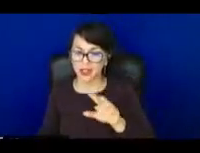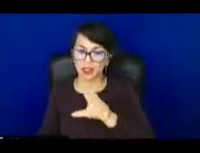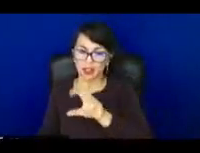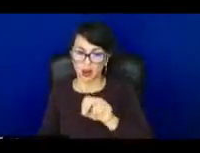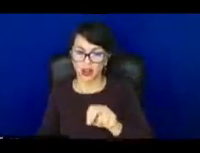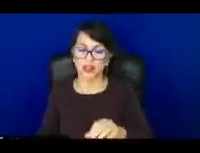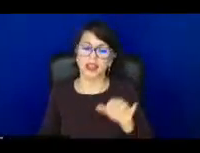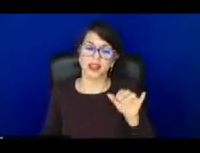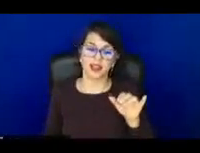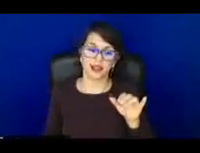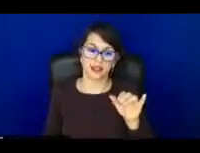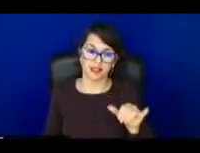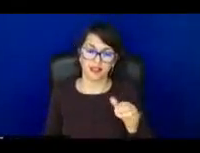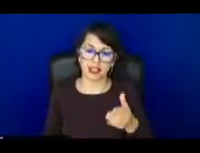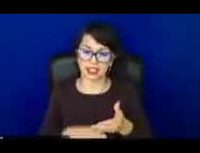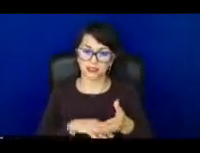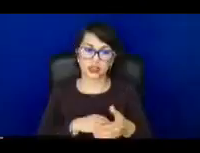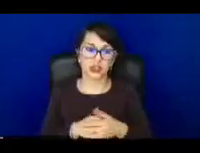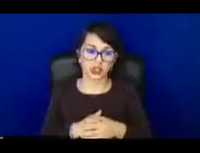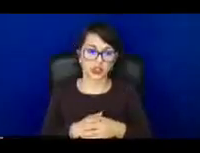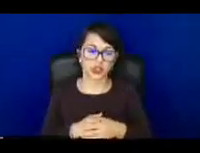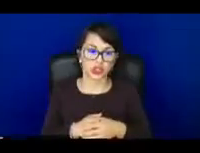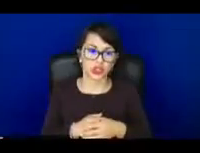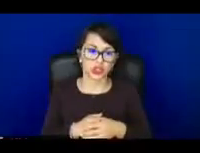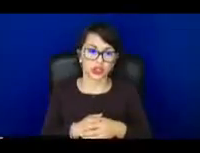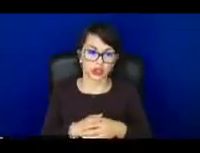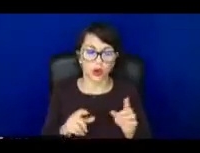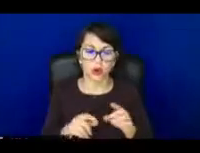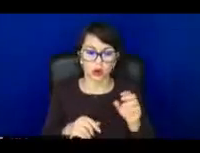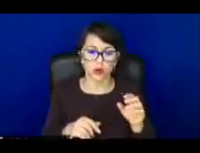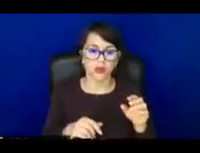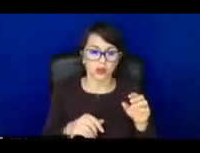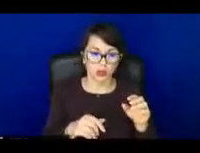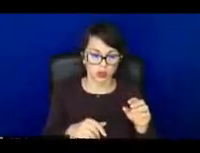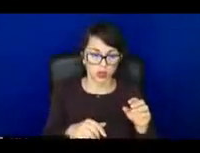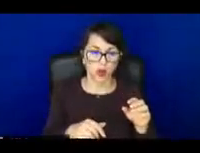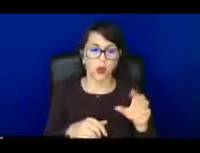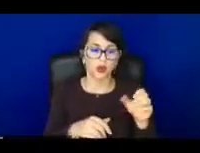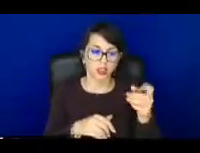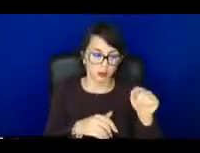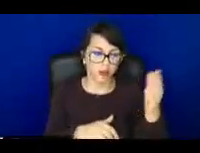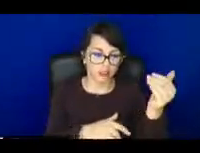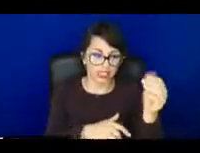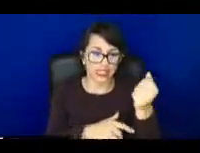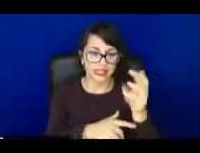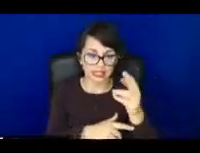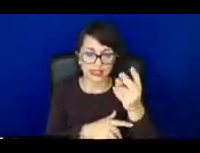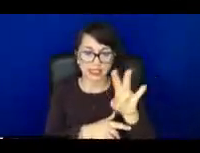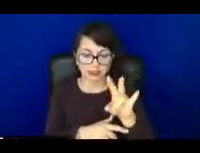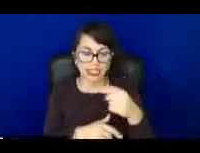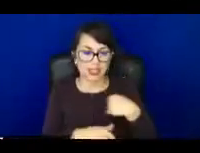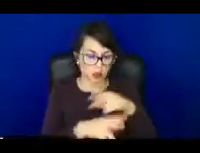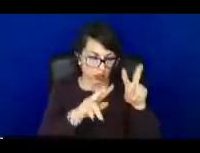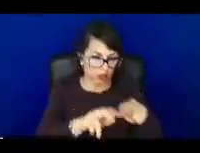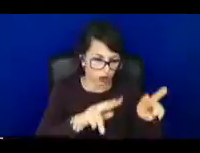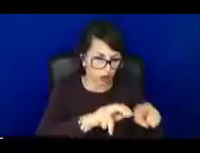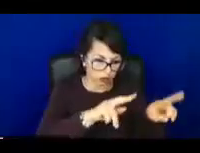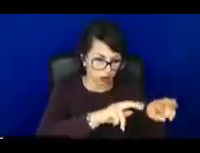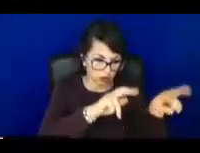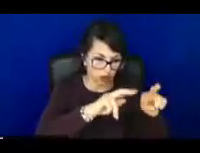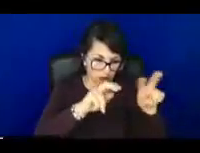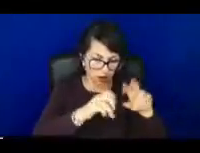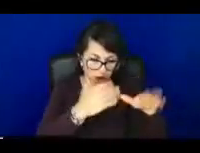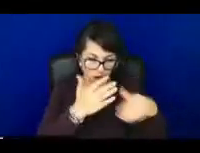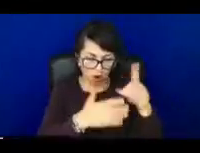Those 15, well, slightly different now, but 15, those for looking at all the